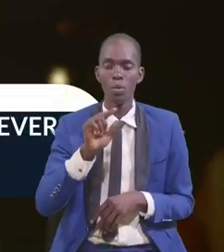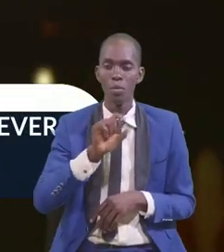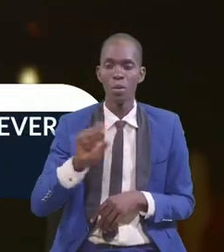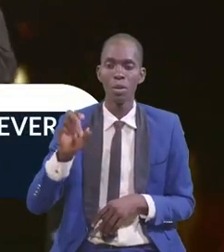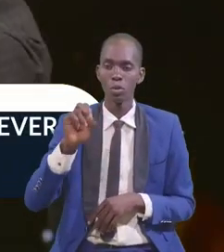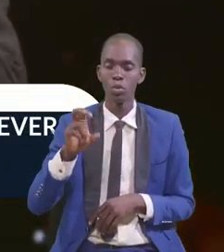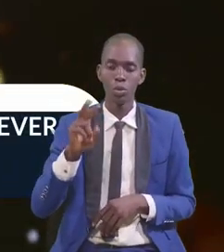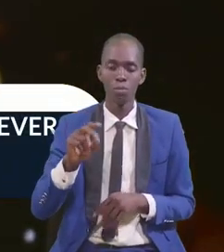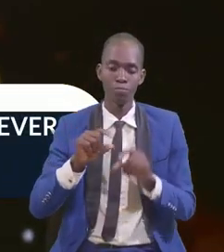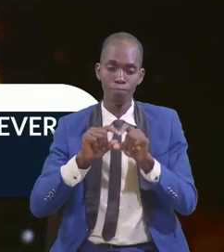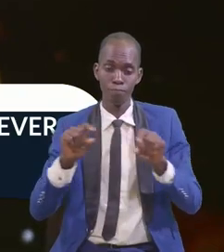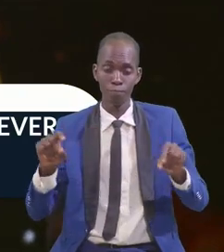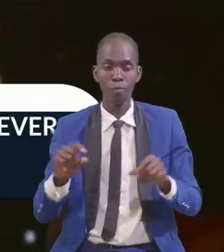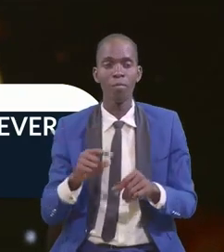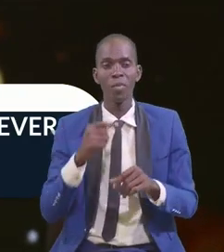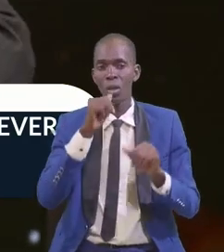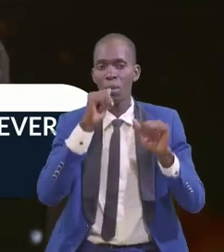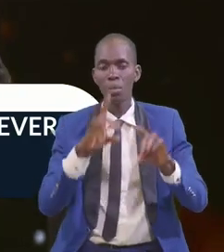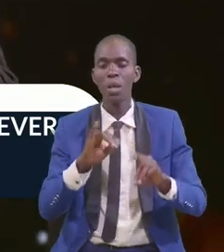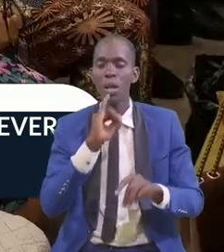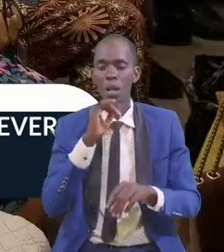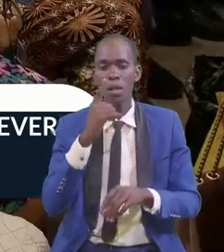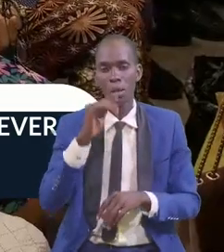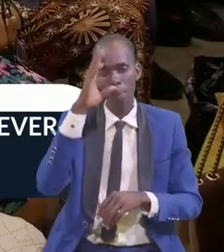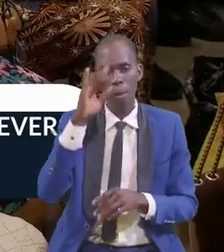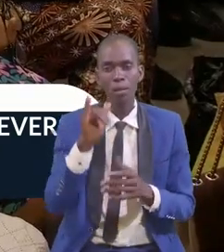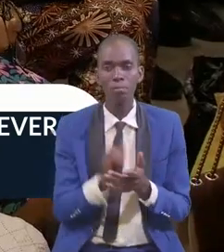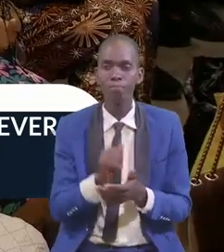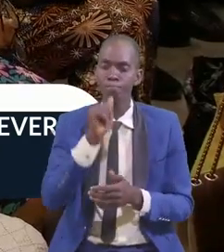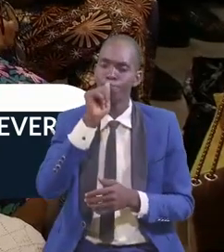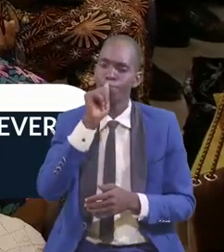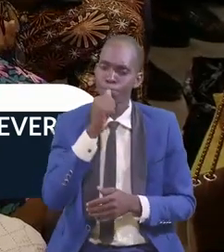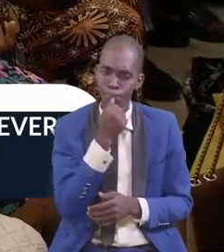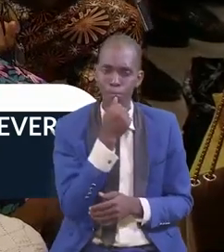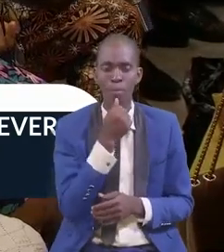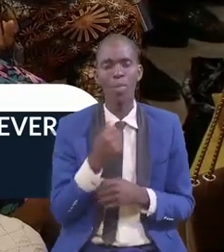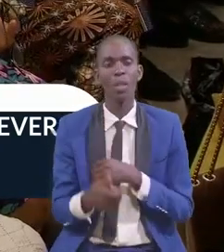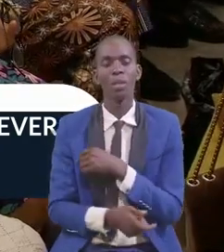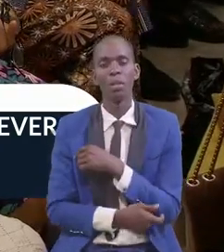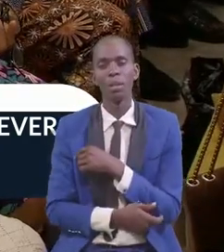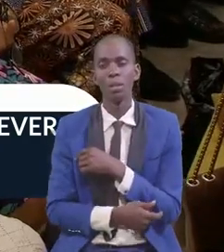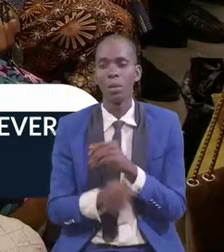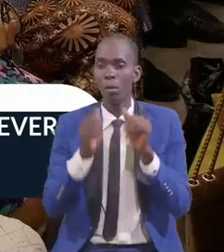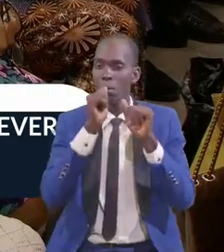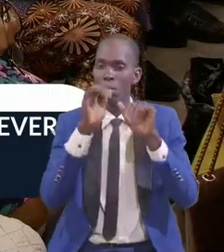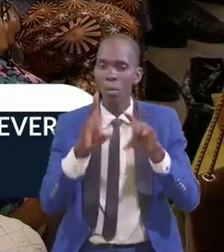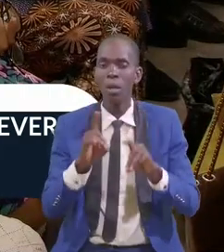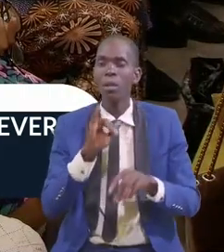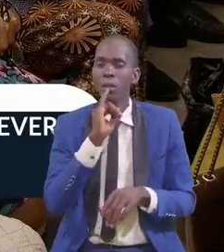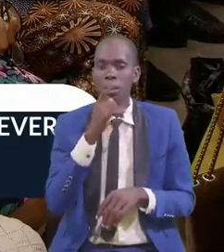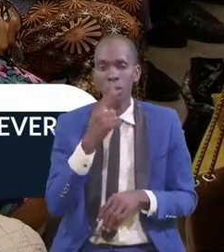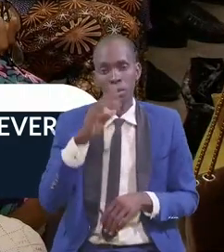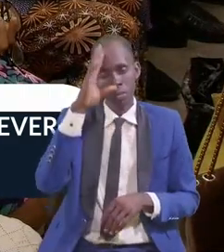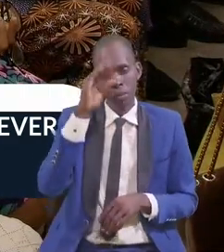of verse 12. Blessed is the man that endureth temptation. Blessed is the